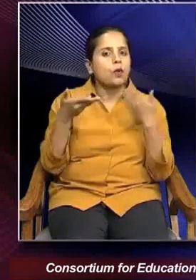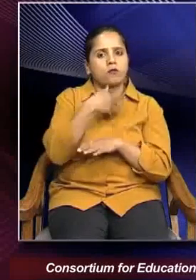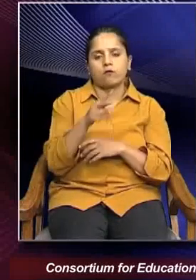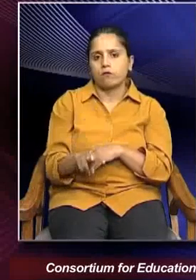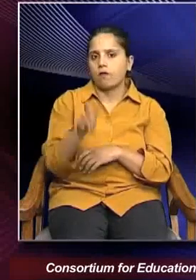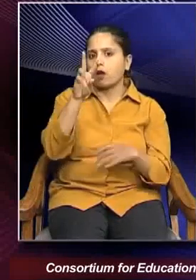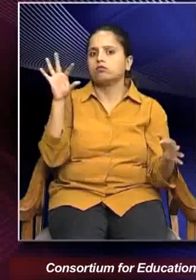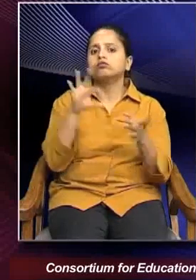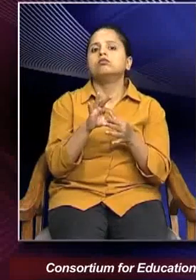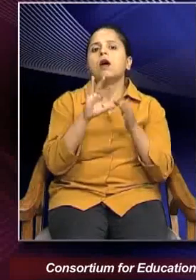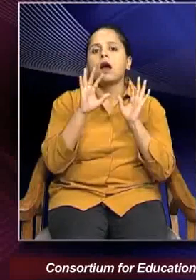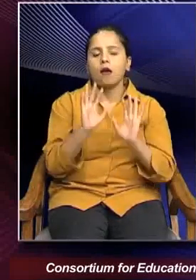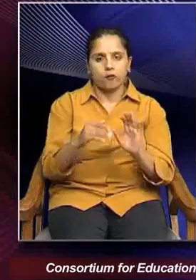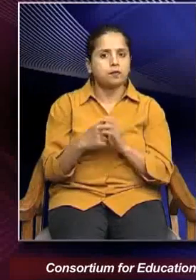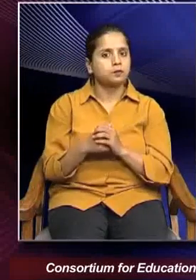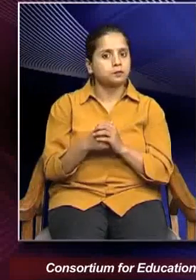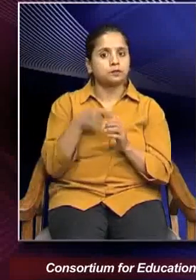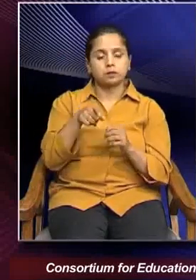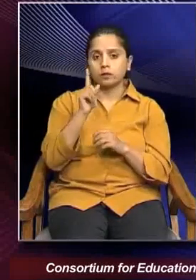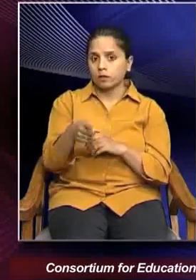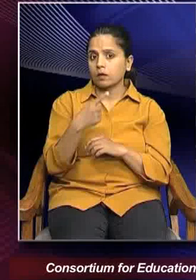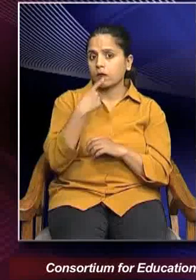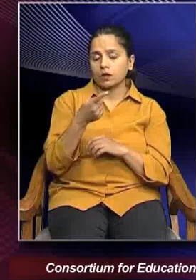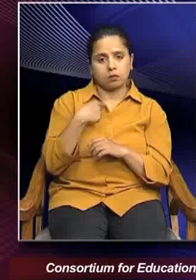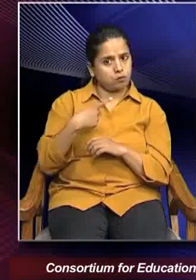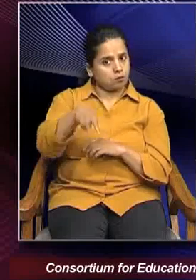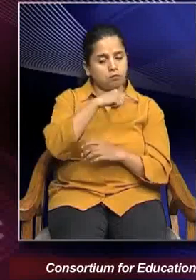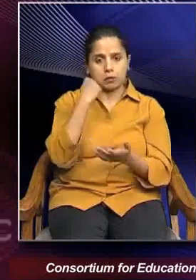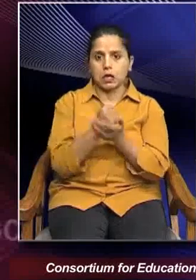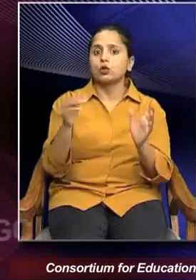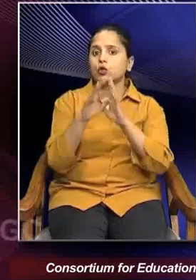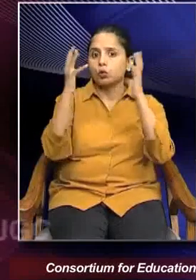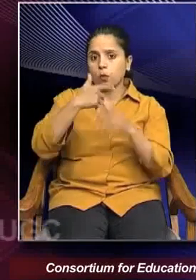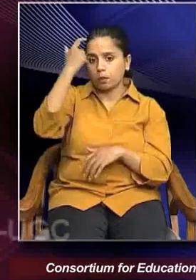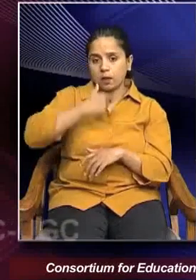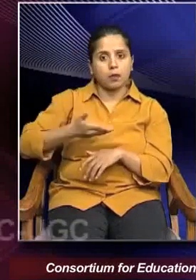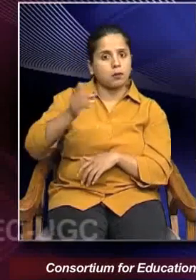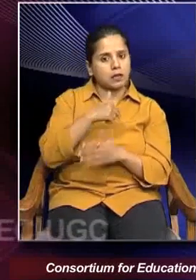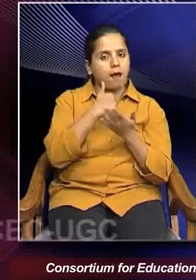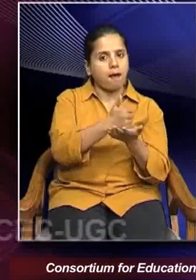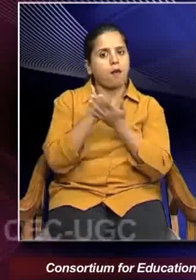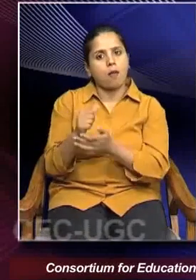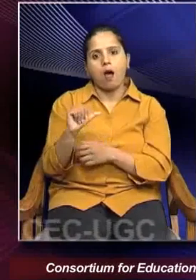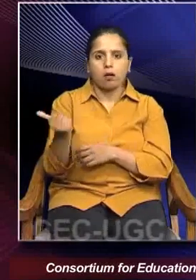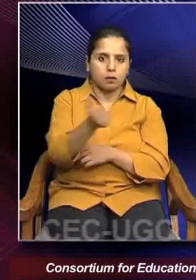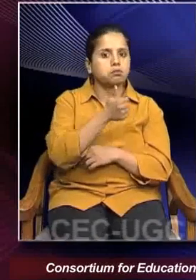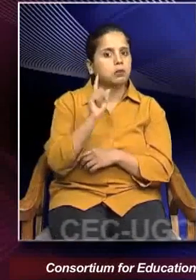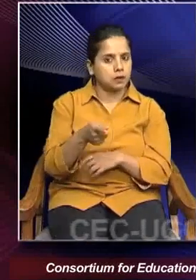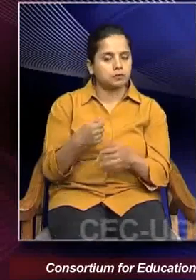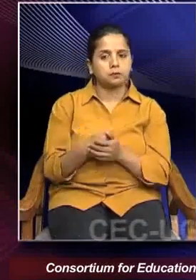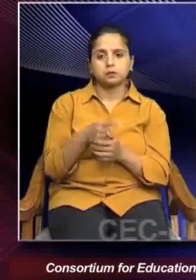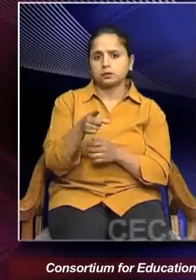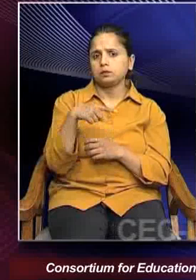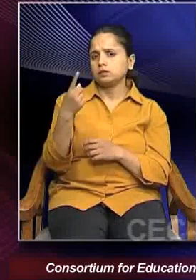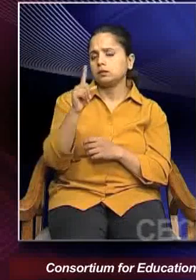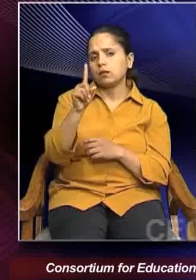attached and which actually mandates that we must, as a global citizen, help each other. There is a very